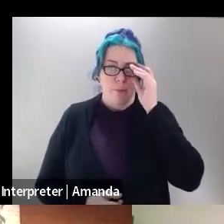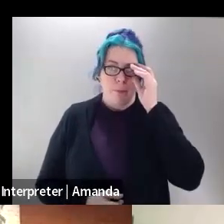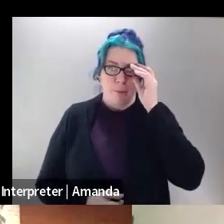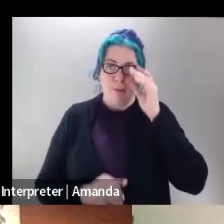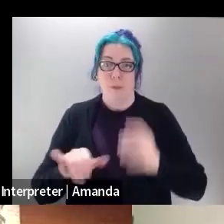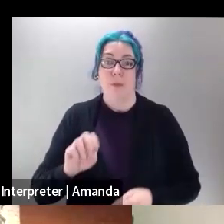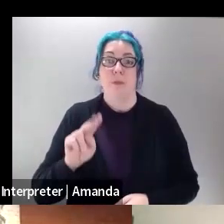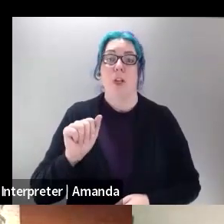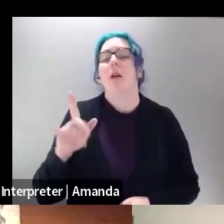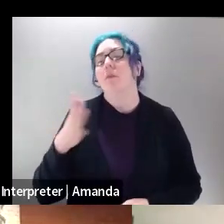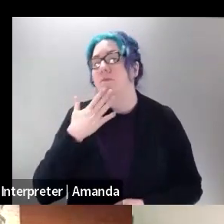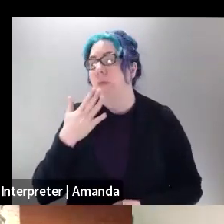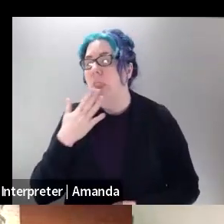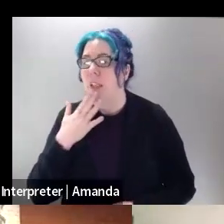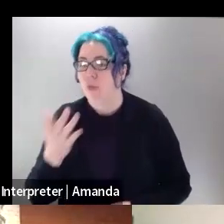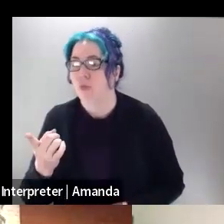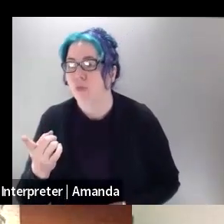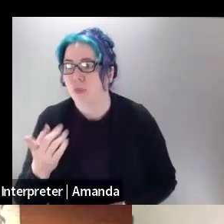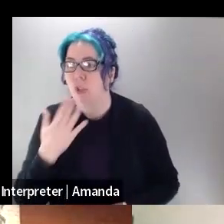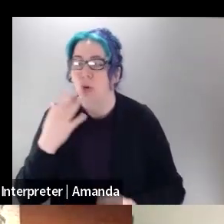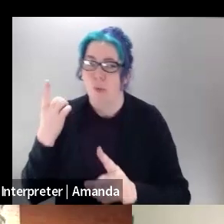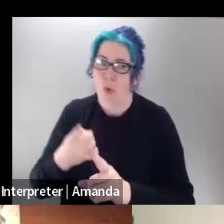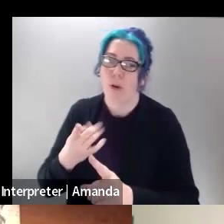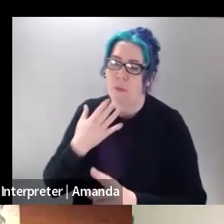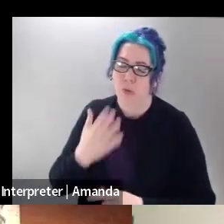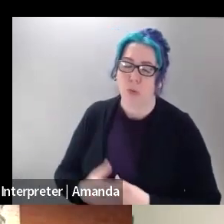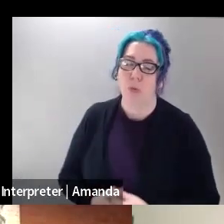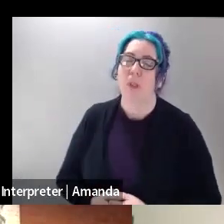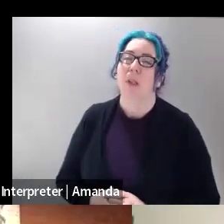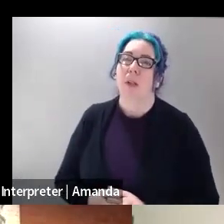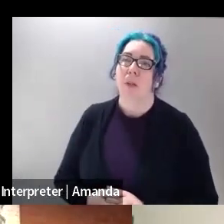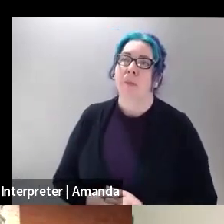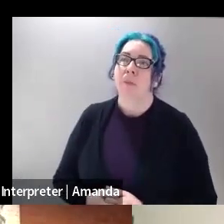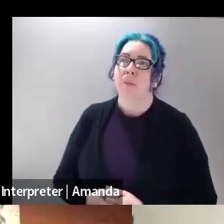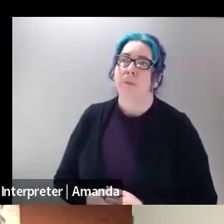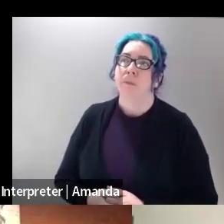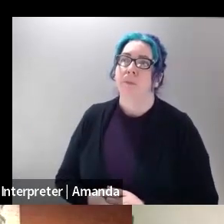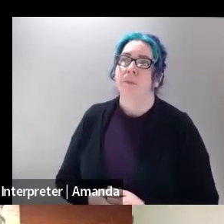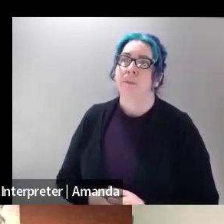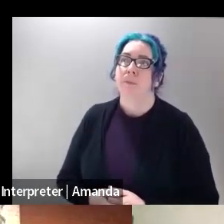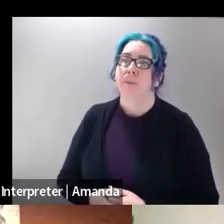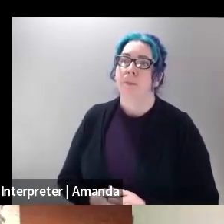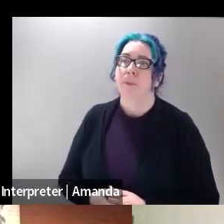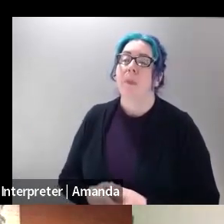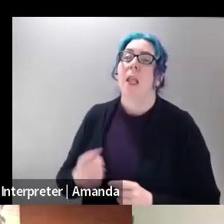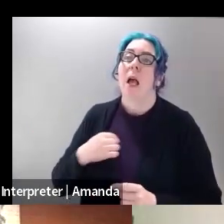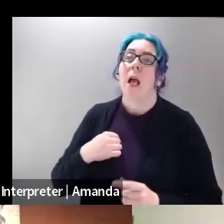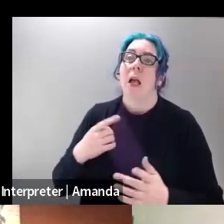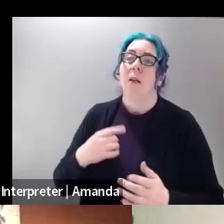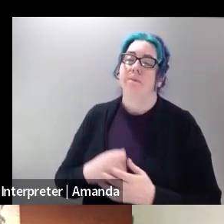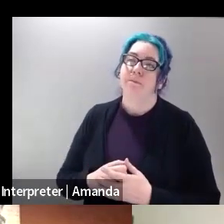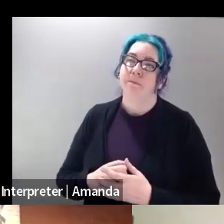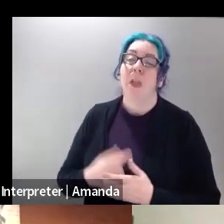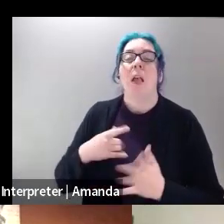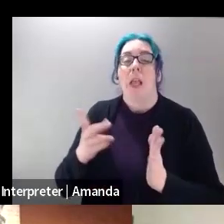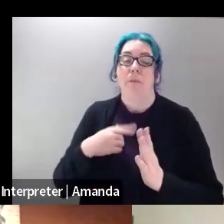reminder. I mean, I think I would answer and so I am an artistic director,